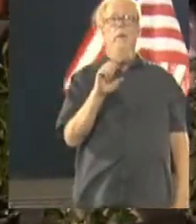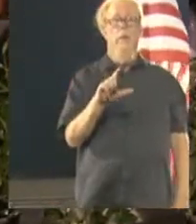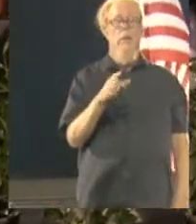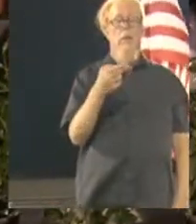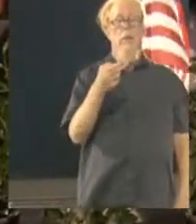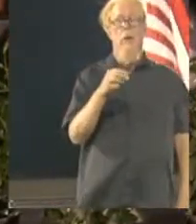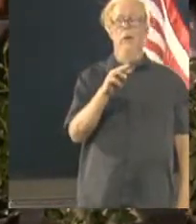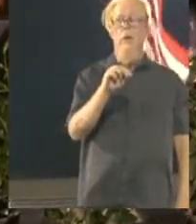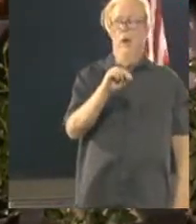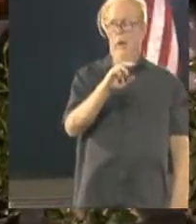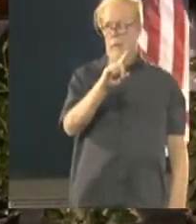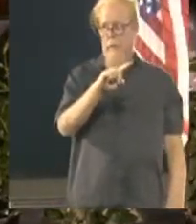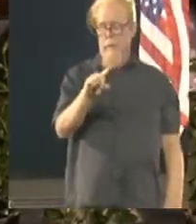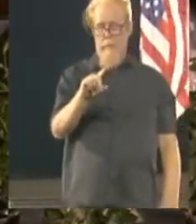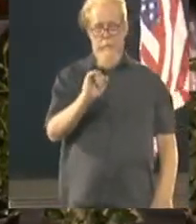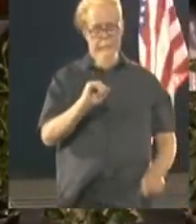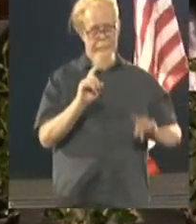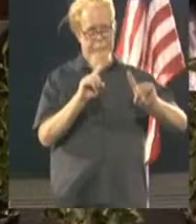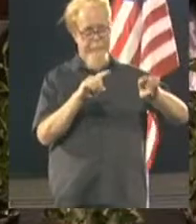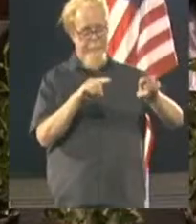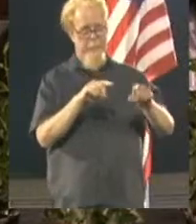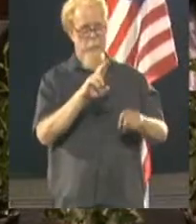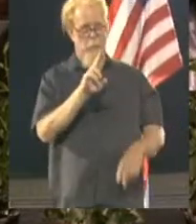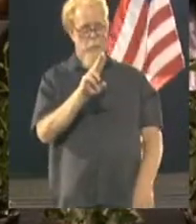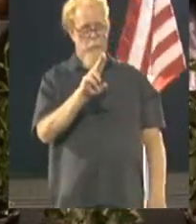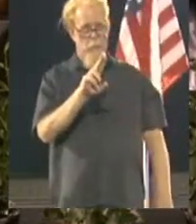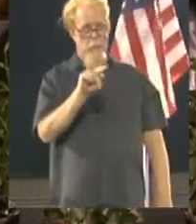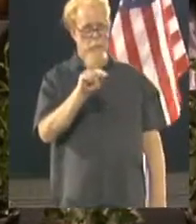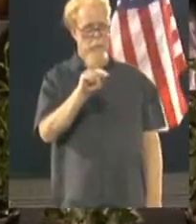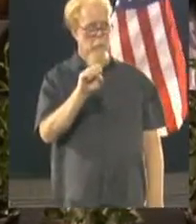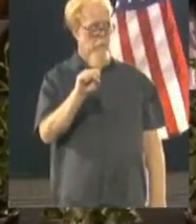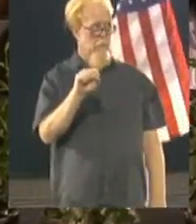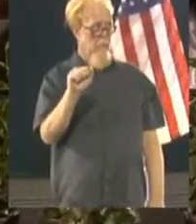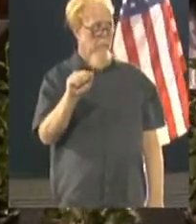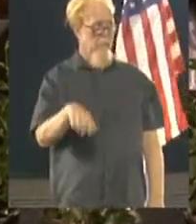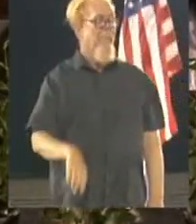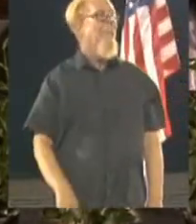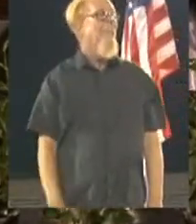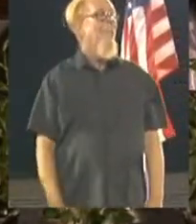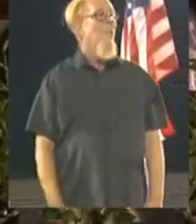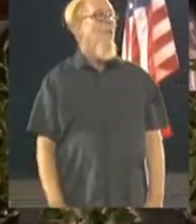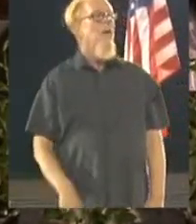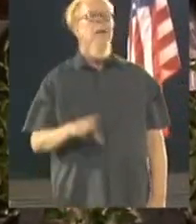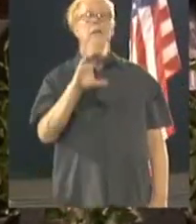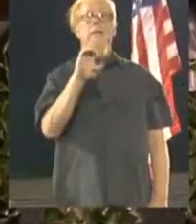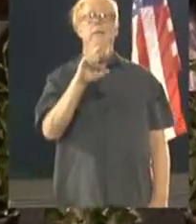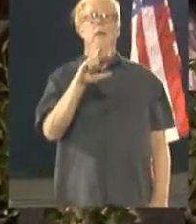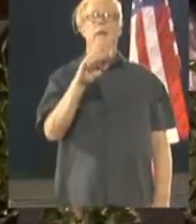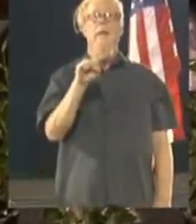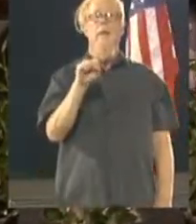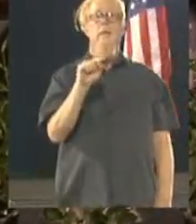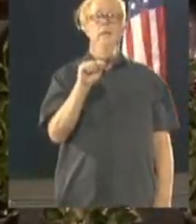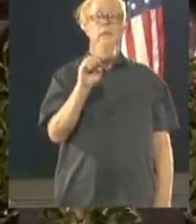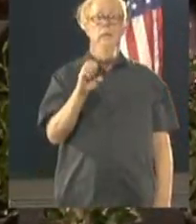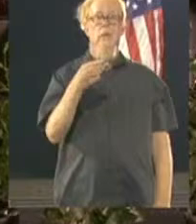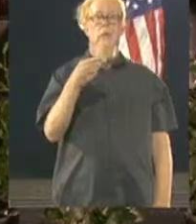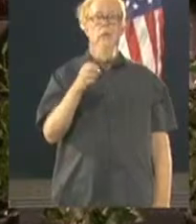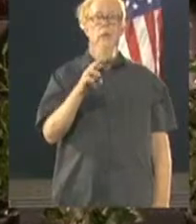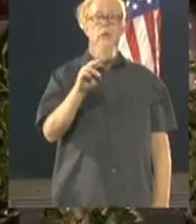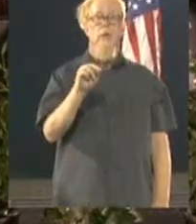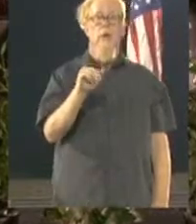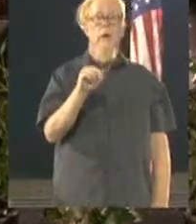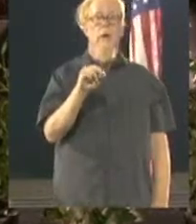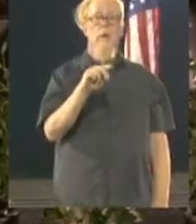will be attending the University of Texas at San Antonio. Celeste Hernandez will be attending